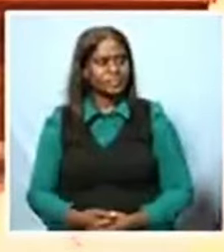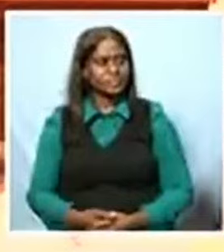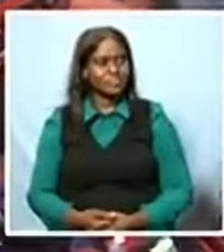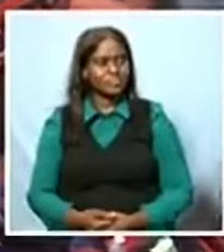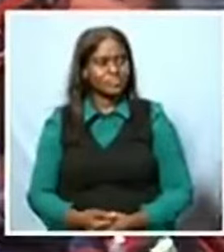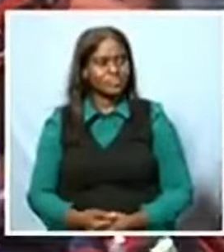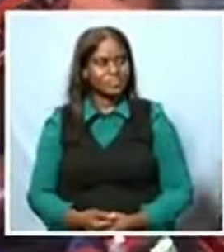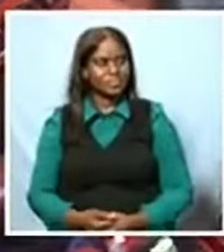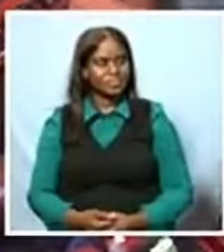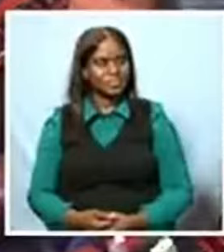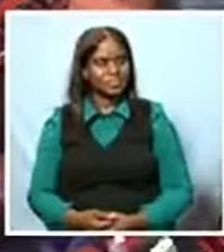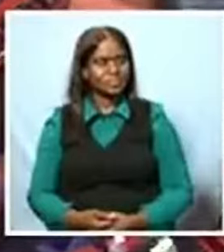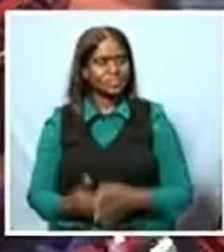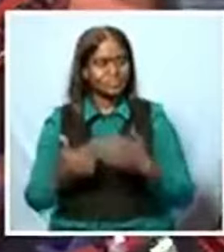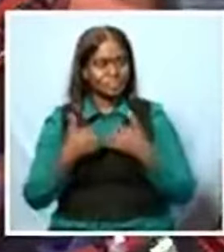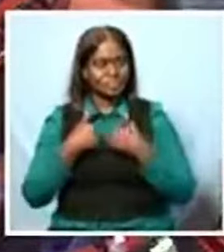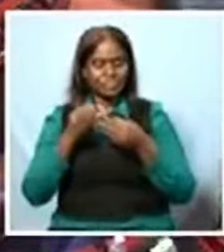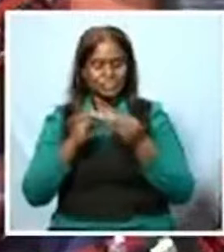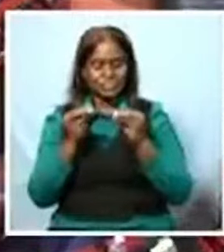We have the quorum.